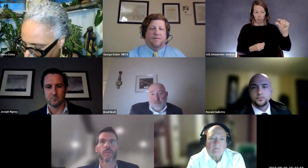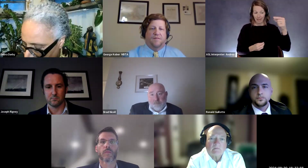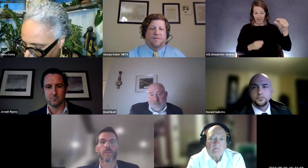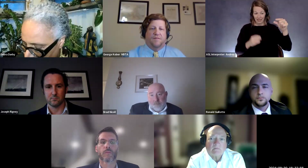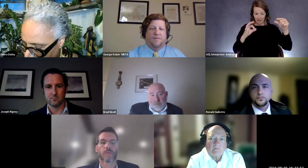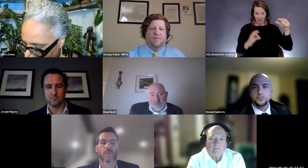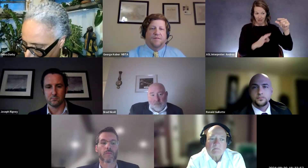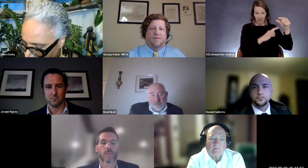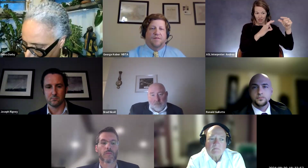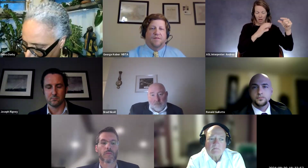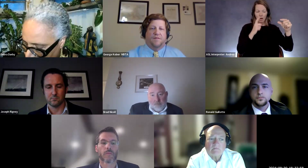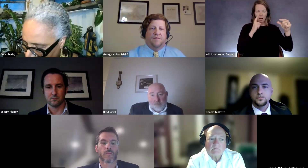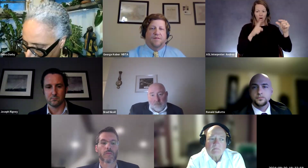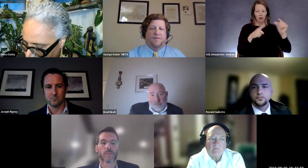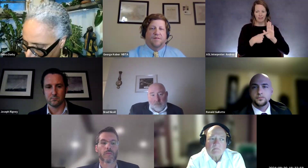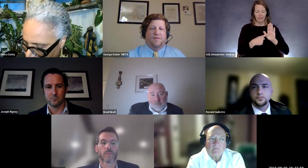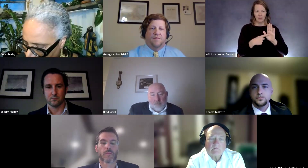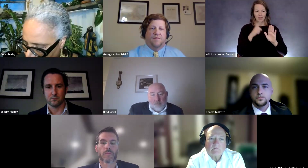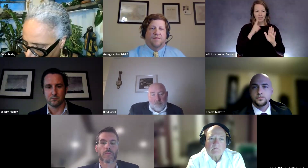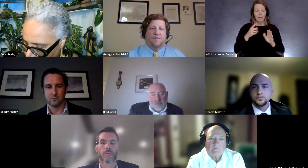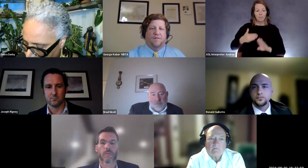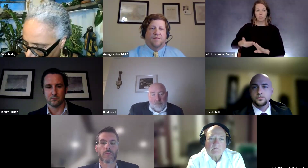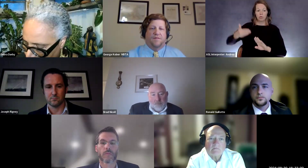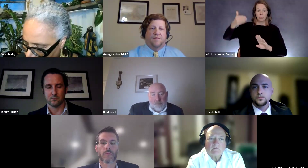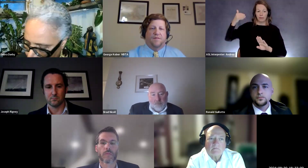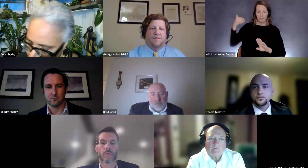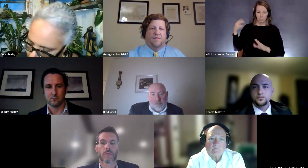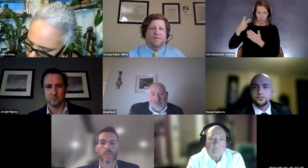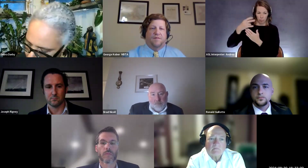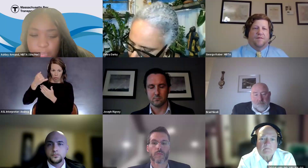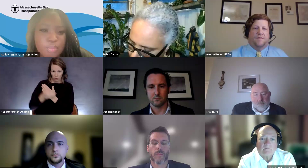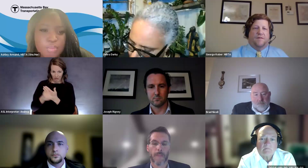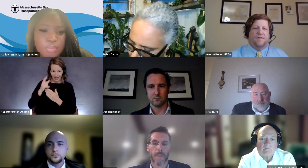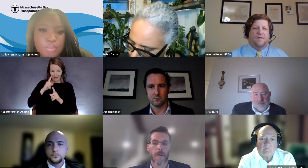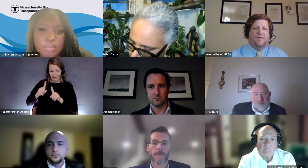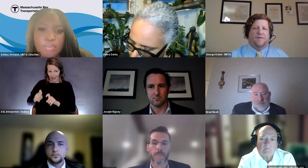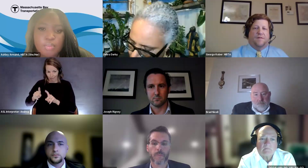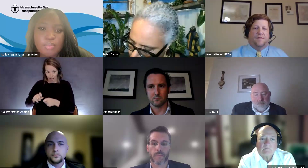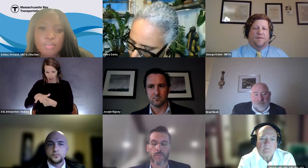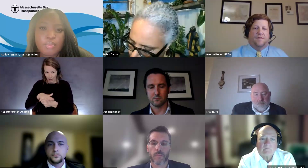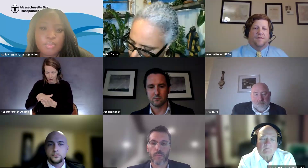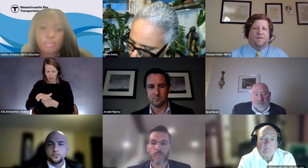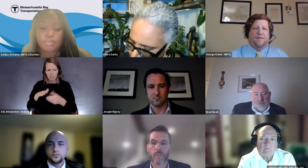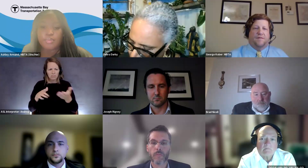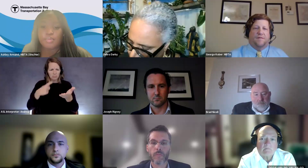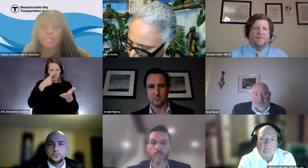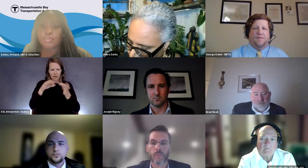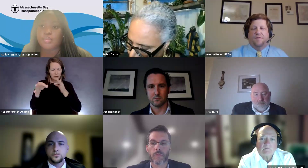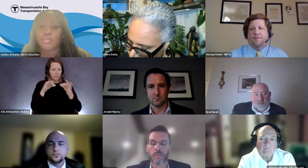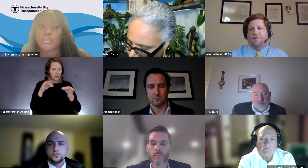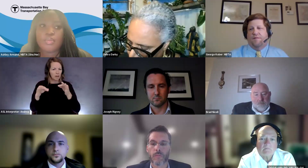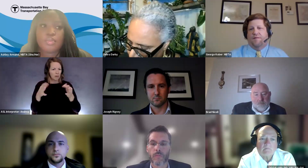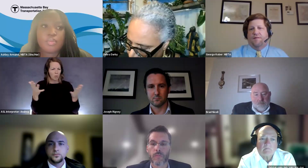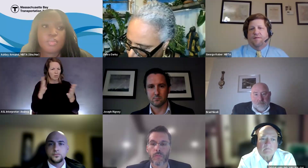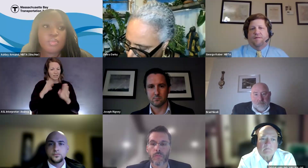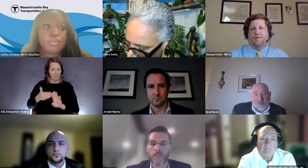are indicated as previous project sampling points. I'm just curious, can you explain what was